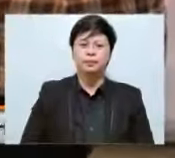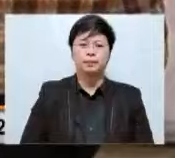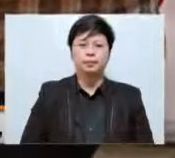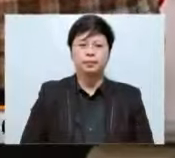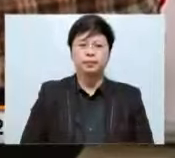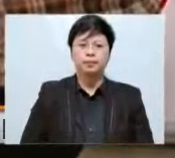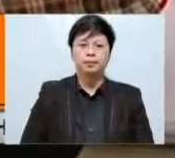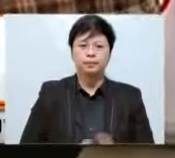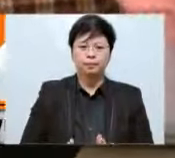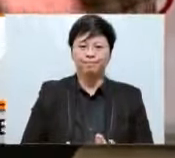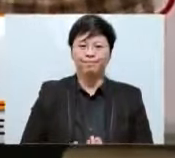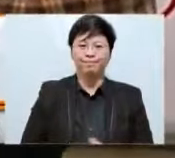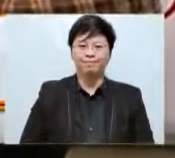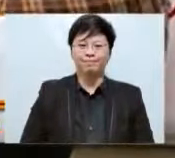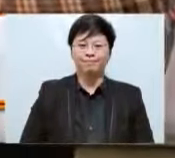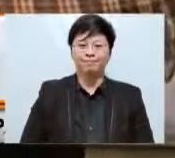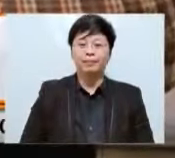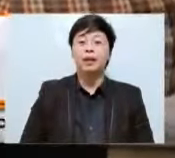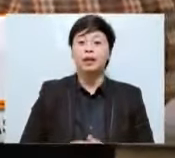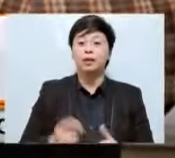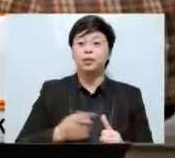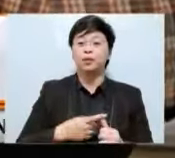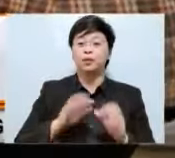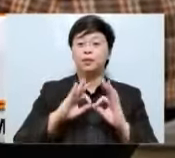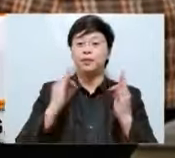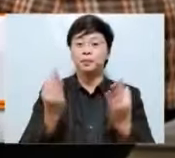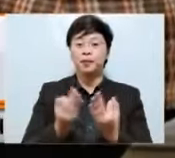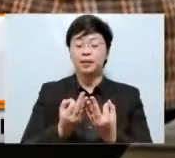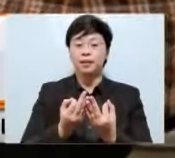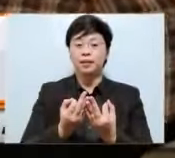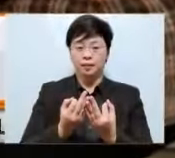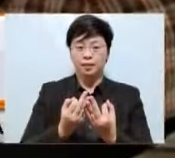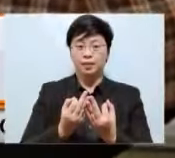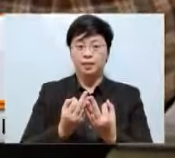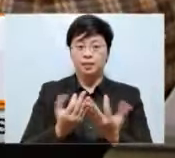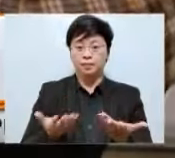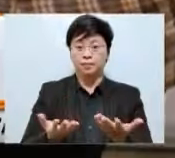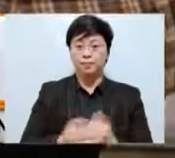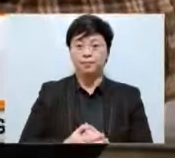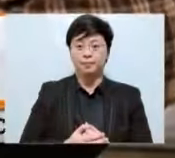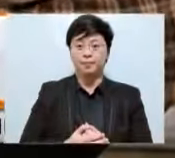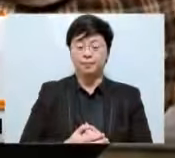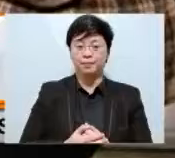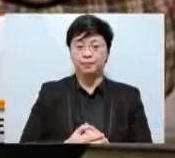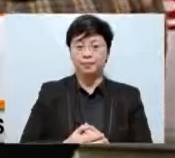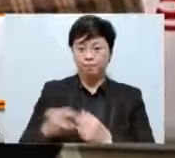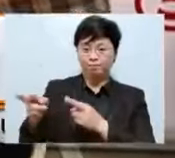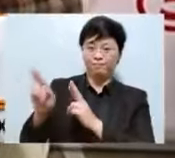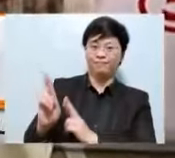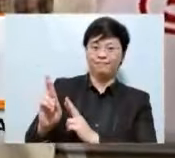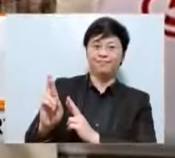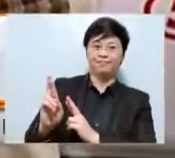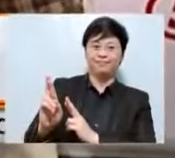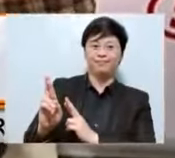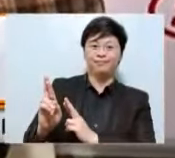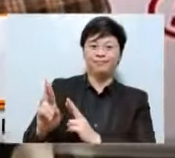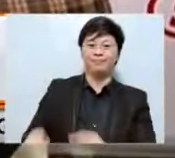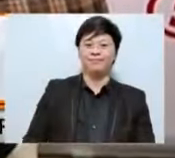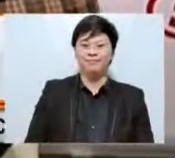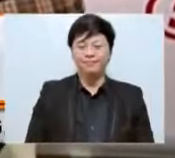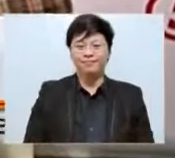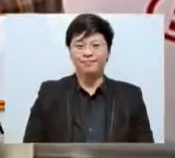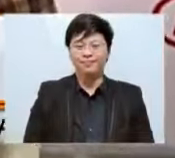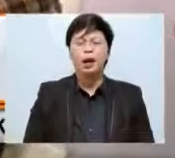here with the Purse Family. Dahil po ba, ano po ba to? Royalty? Some sort of ano? Ganun po ba